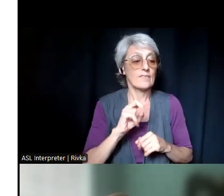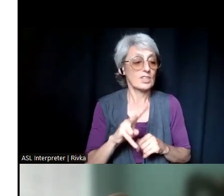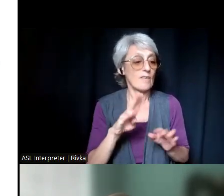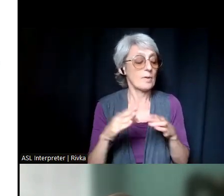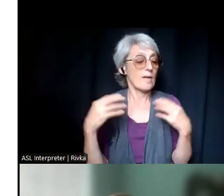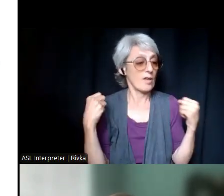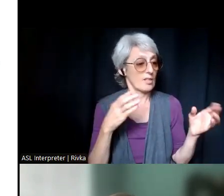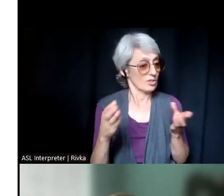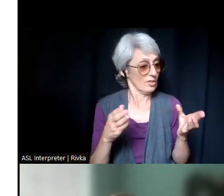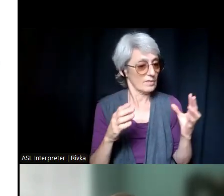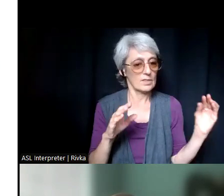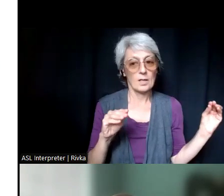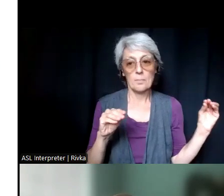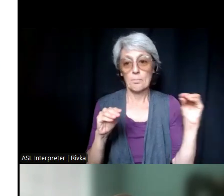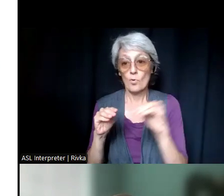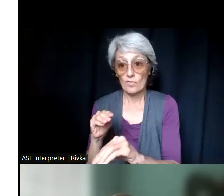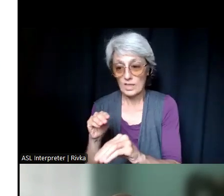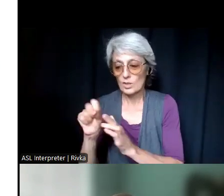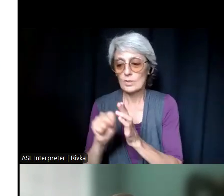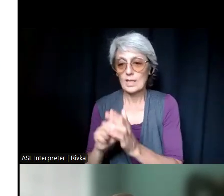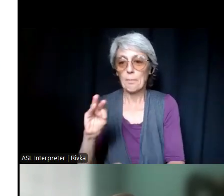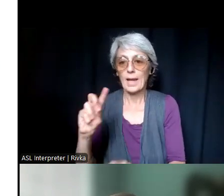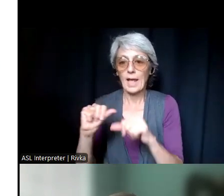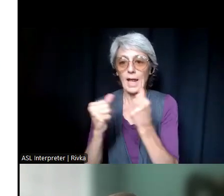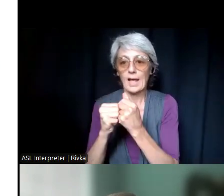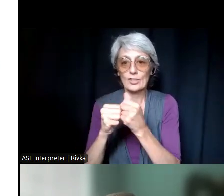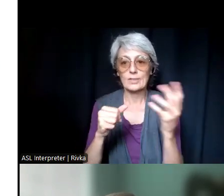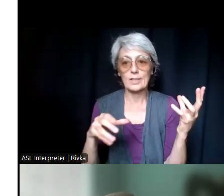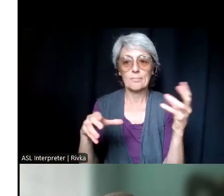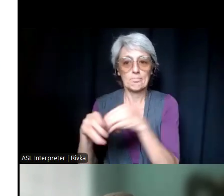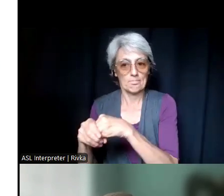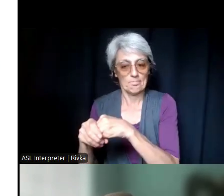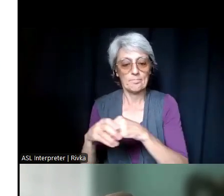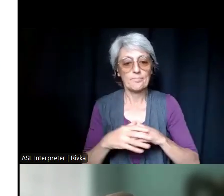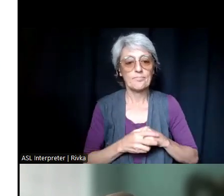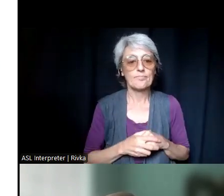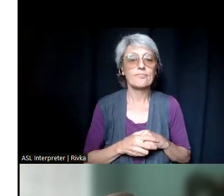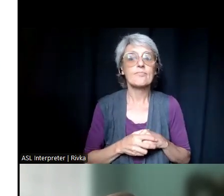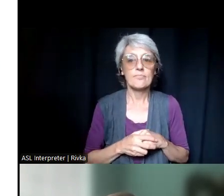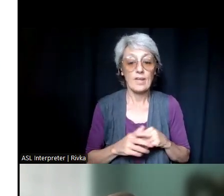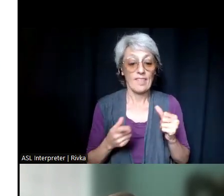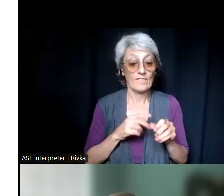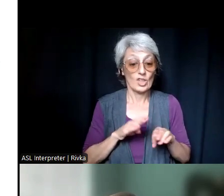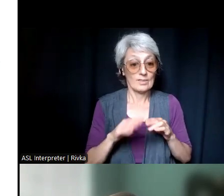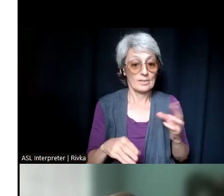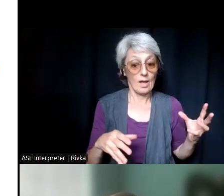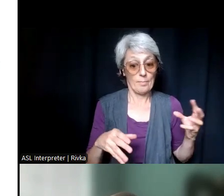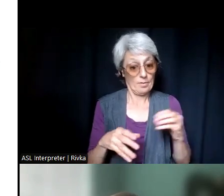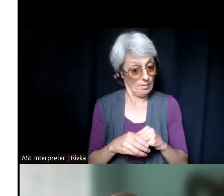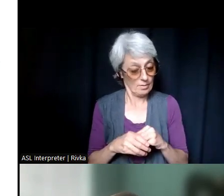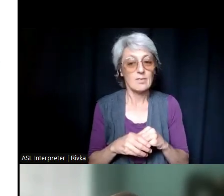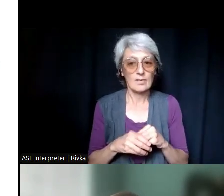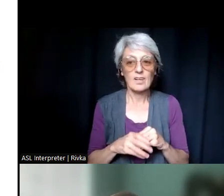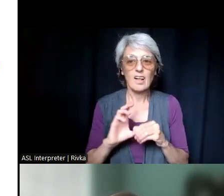into the state Medicaid agency. This was just one step among many that the state took in order to